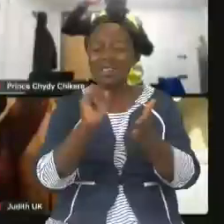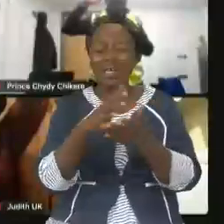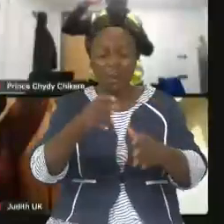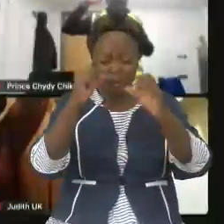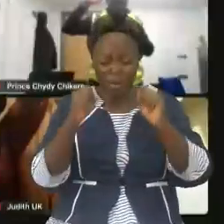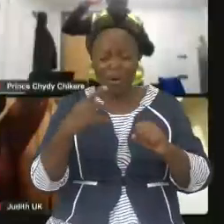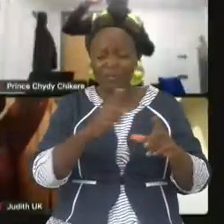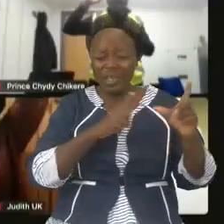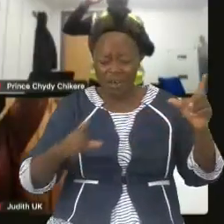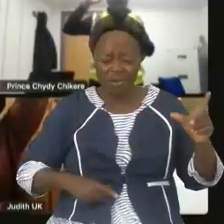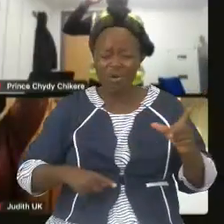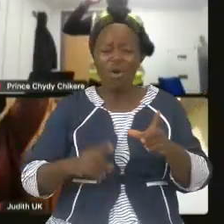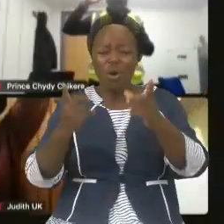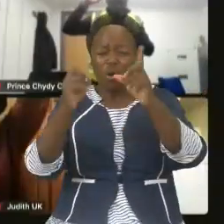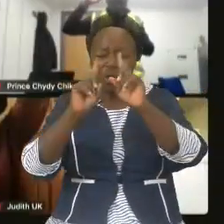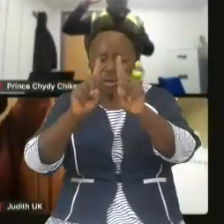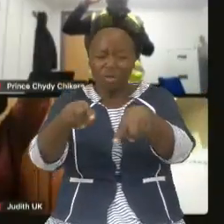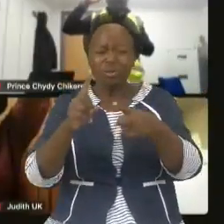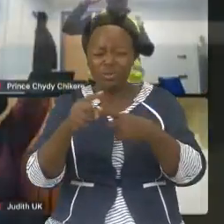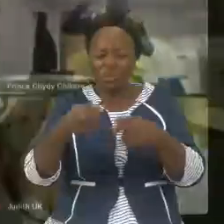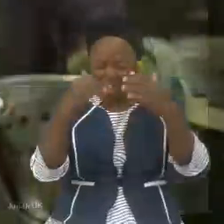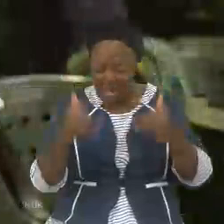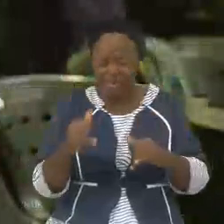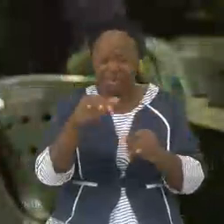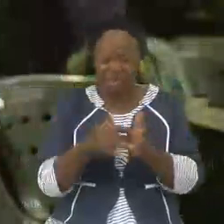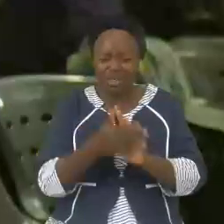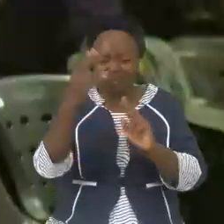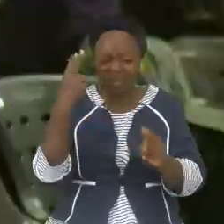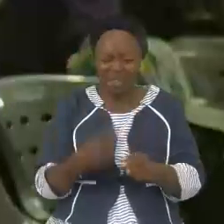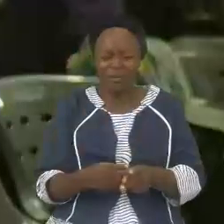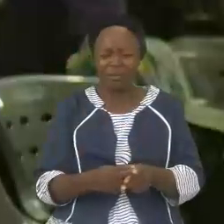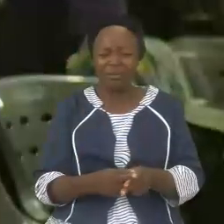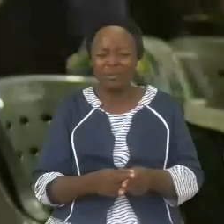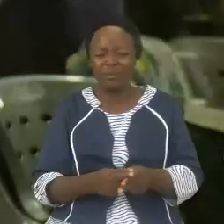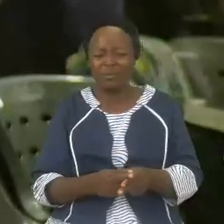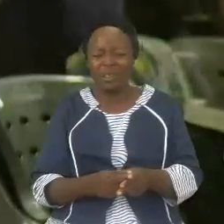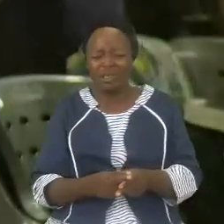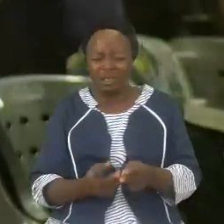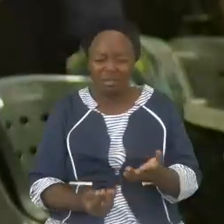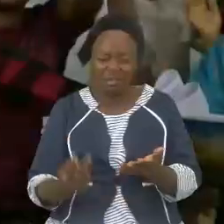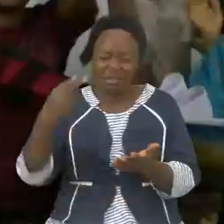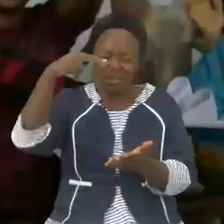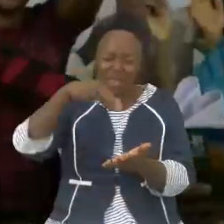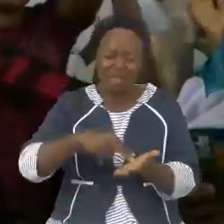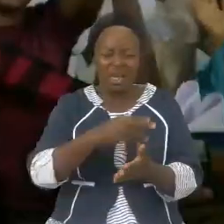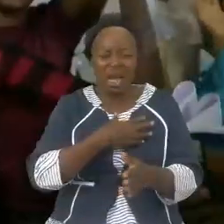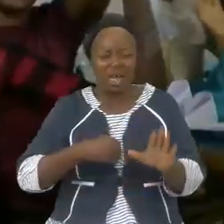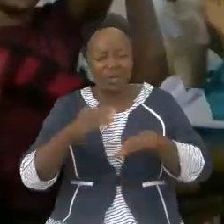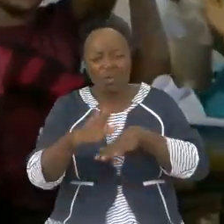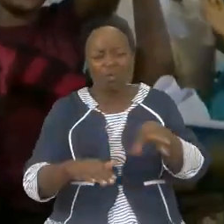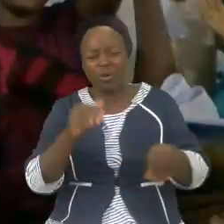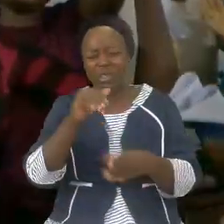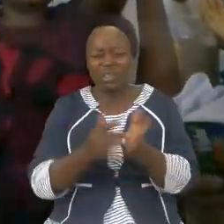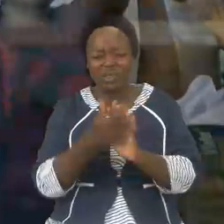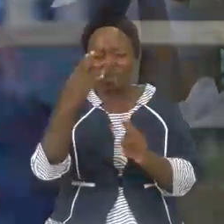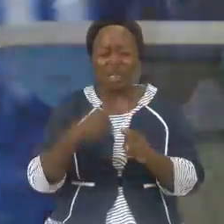the Lord reach you where you are right now. Amen. Rise up and walk. Open